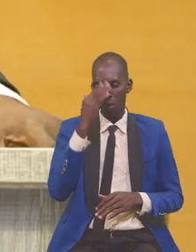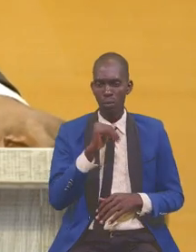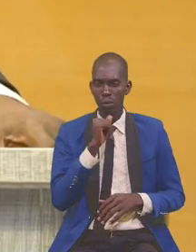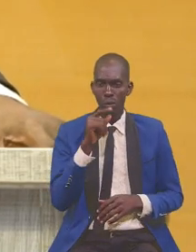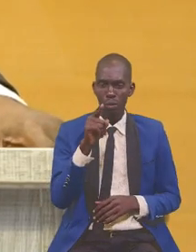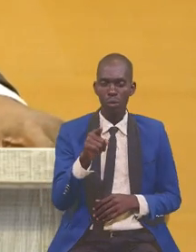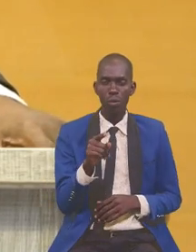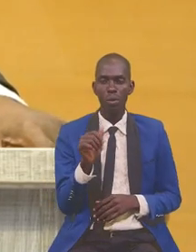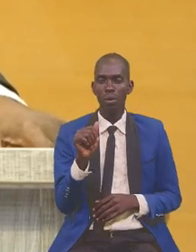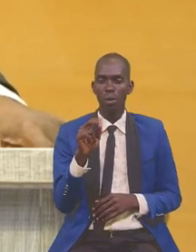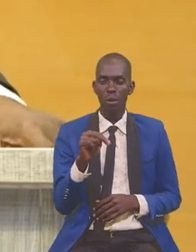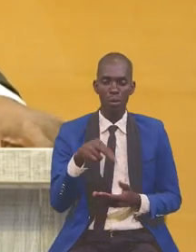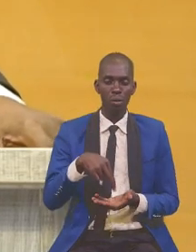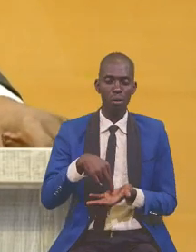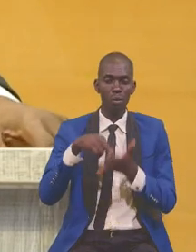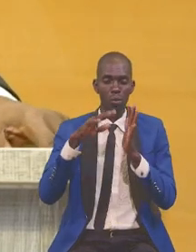an ambassador,